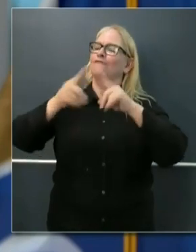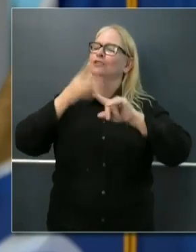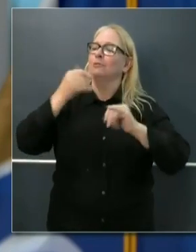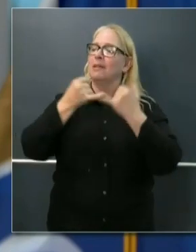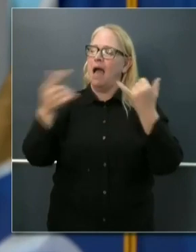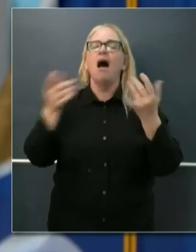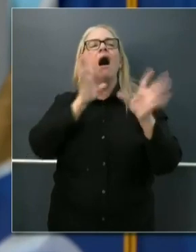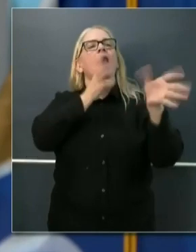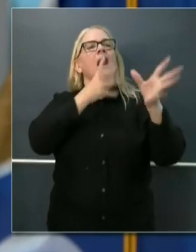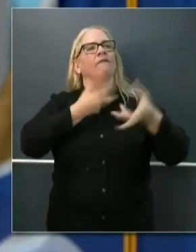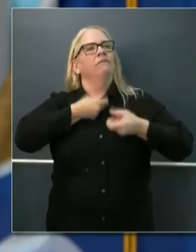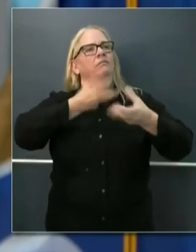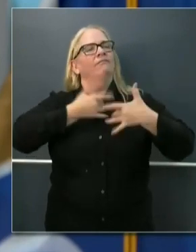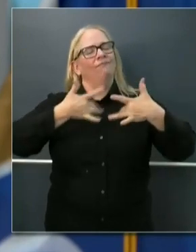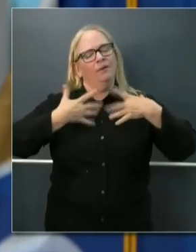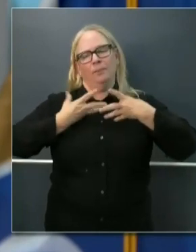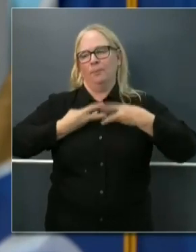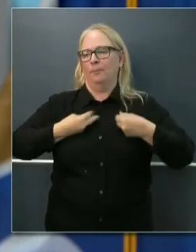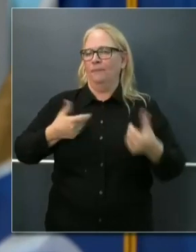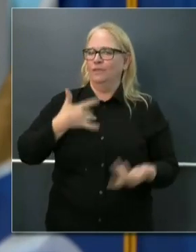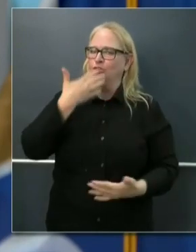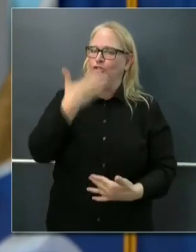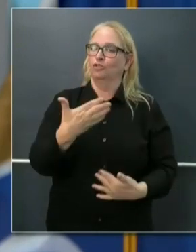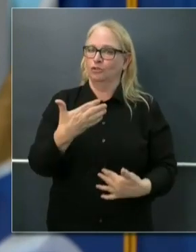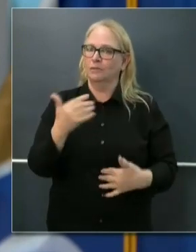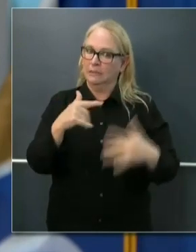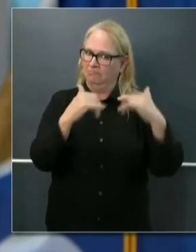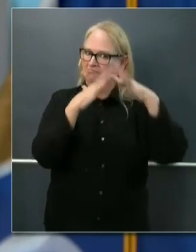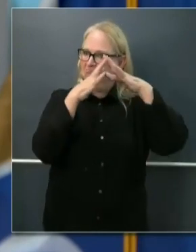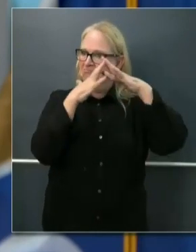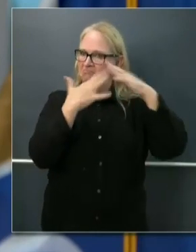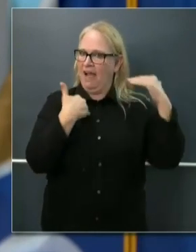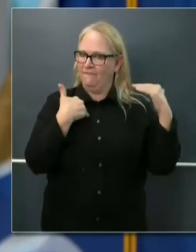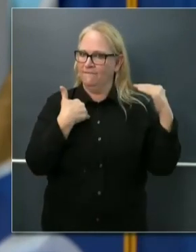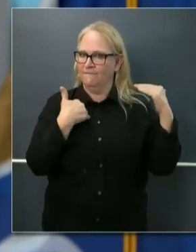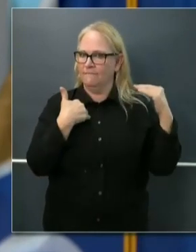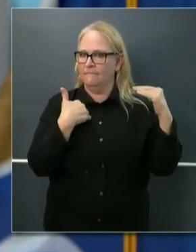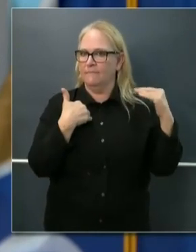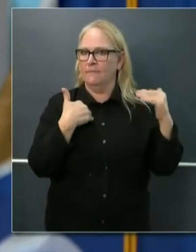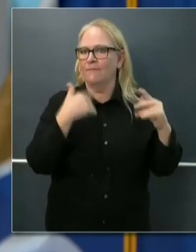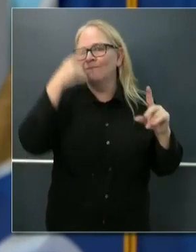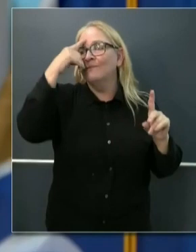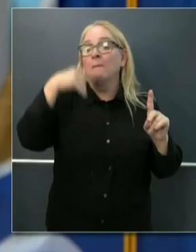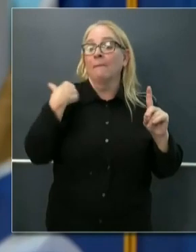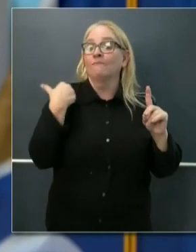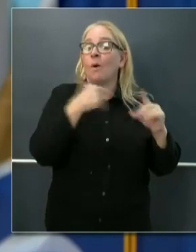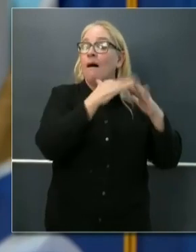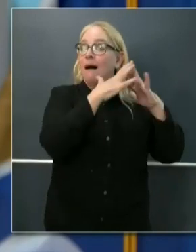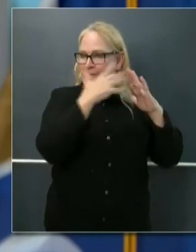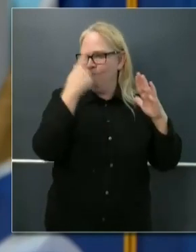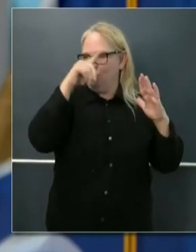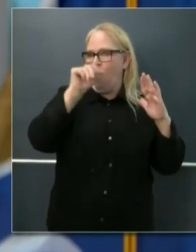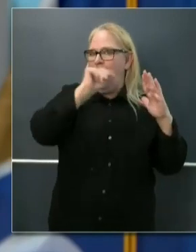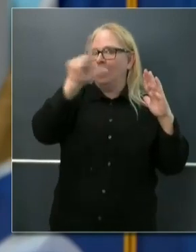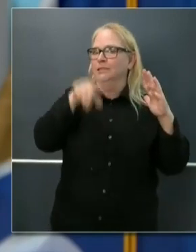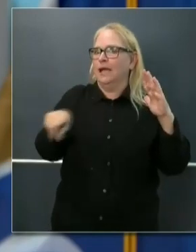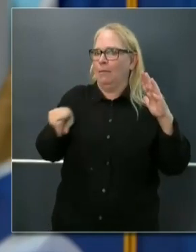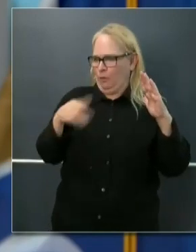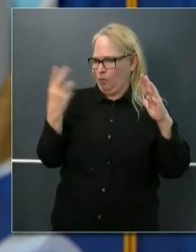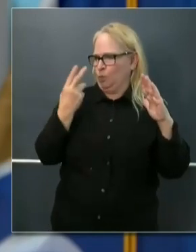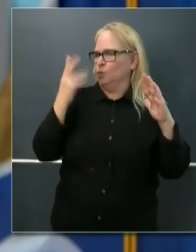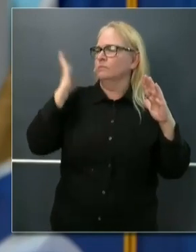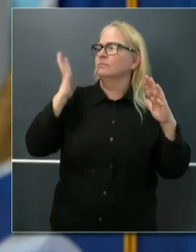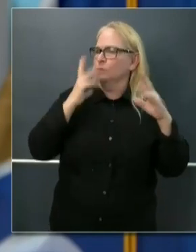got great partnership. That line has been up for some time with the Alzheimer's Association, and folks have been checking in for